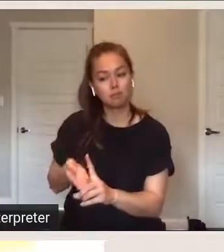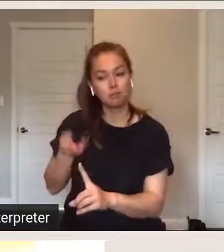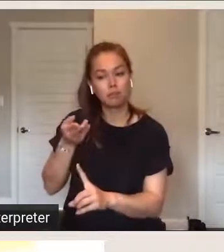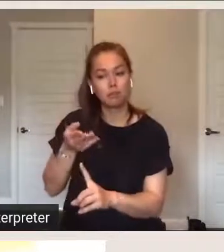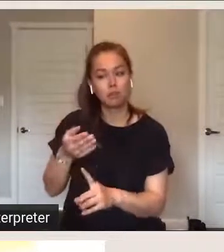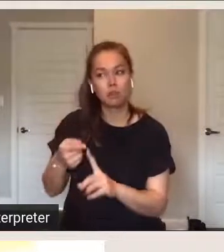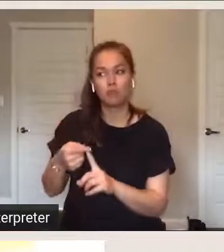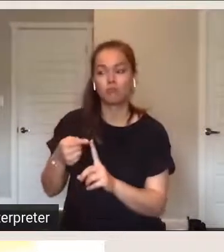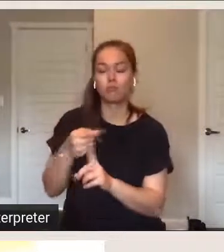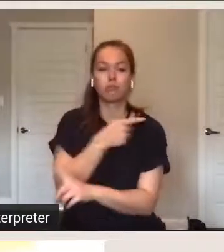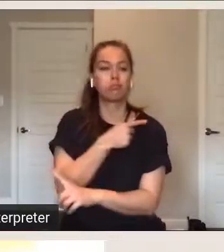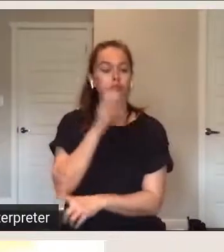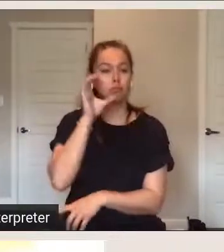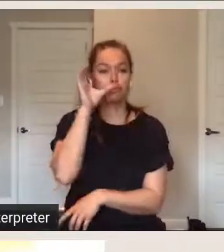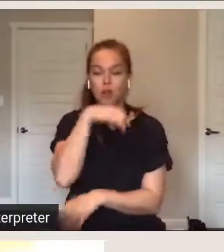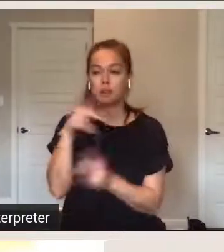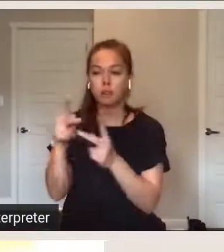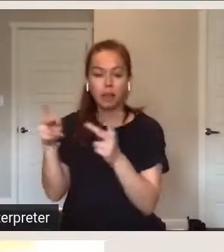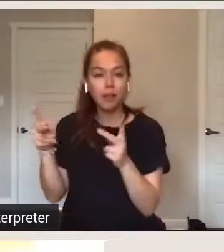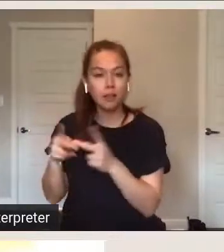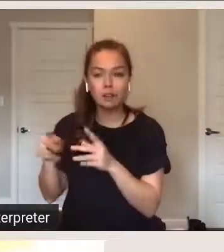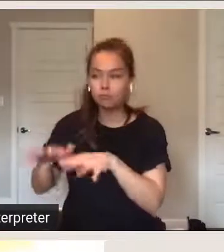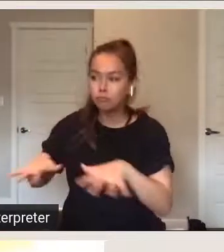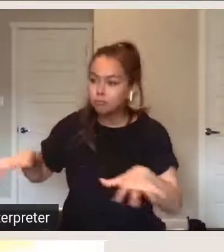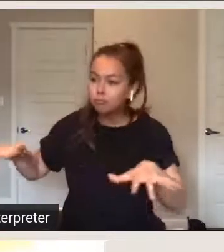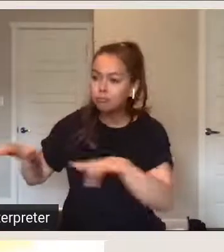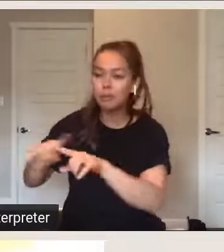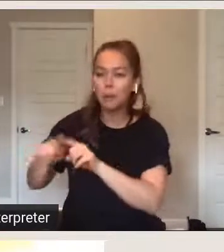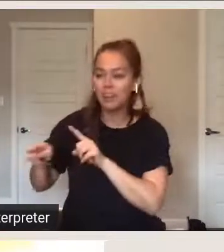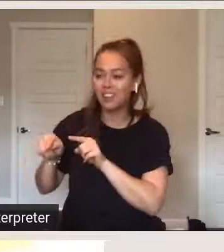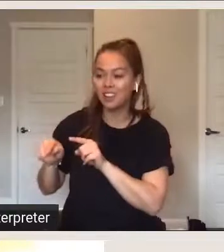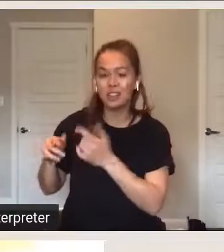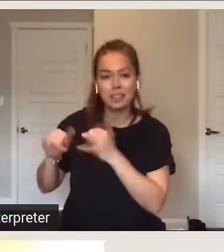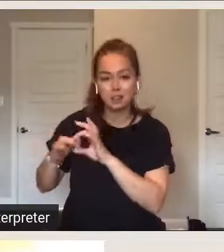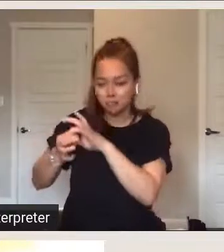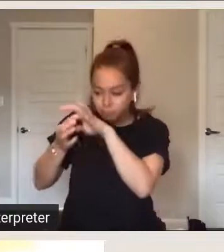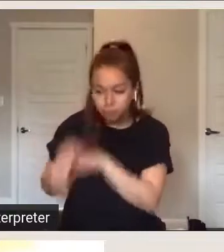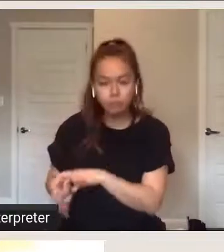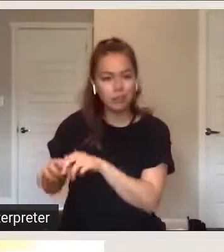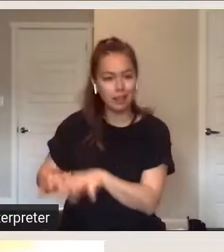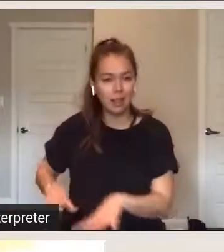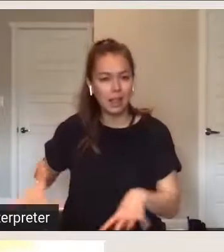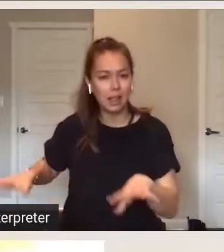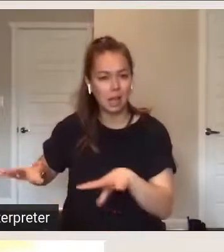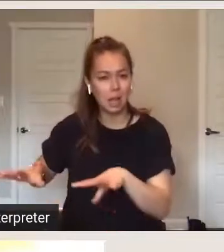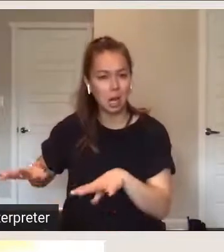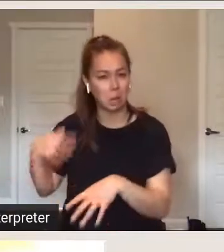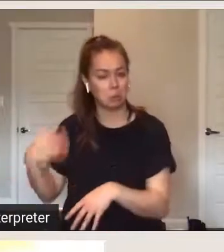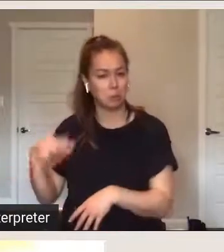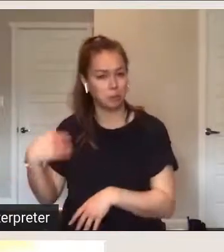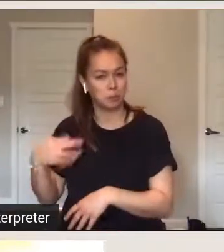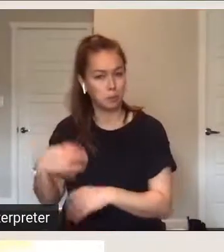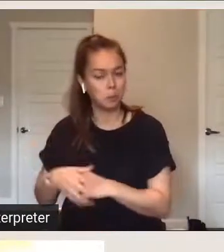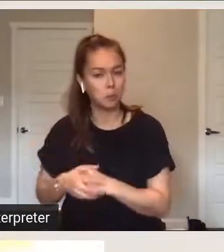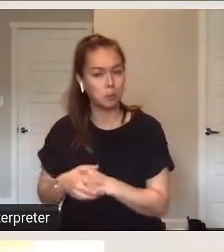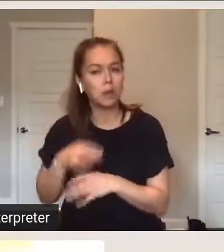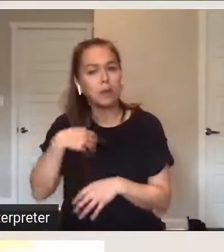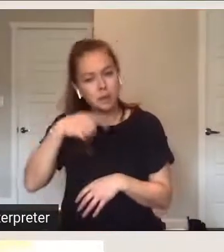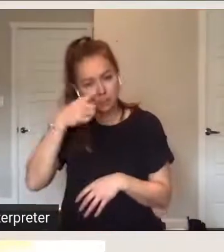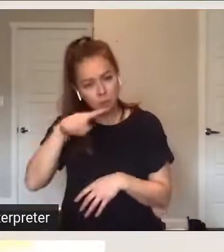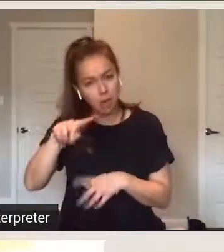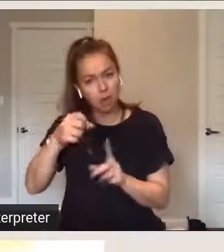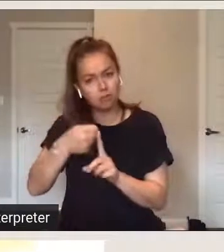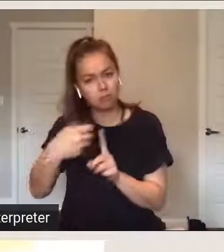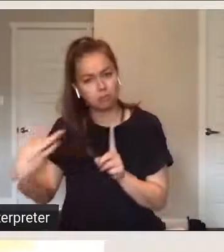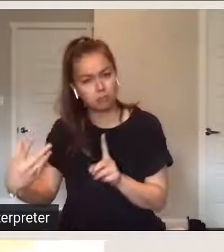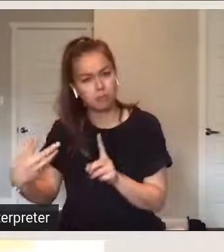land. Mm-hmm. And I guess on that, I was wondering, can you share a bit more about your understanding of the ancestral knowledge that she